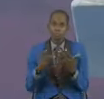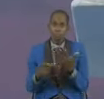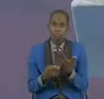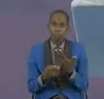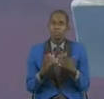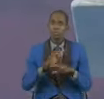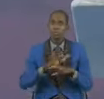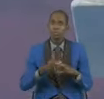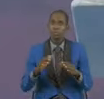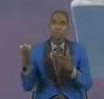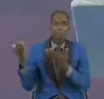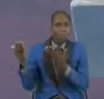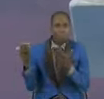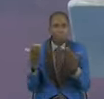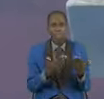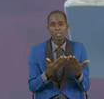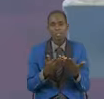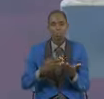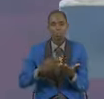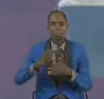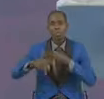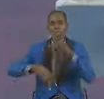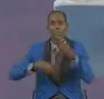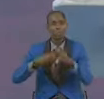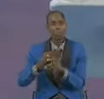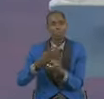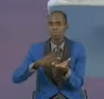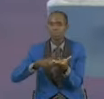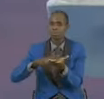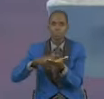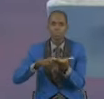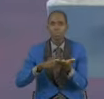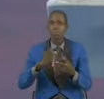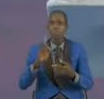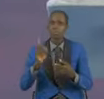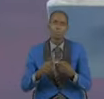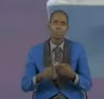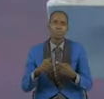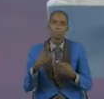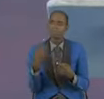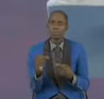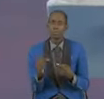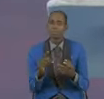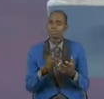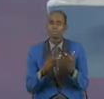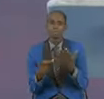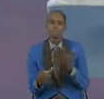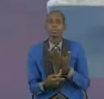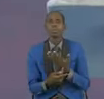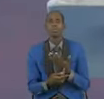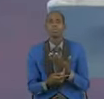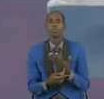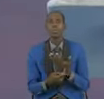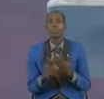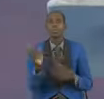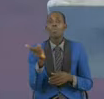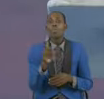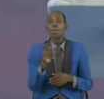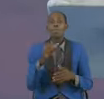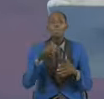worldly dancing. Don't bring that into the, you know, crusade where deeper life